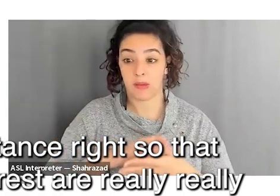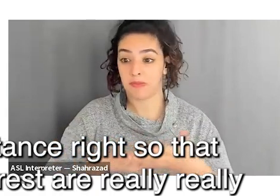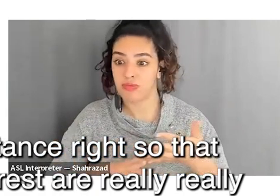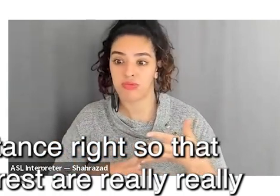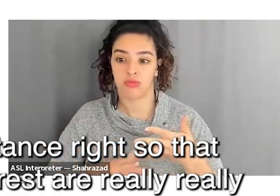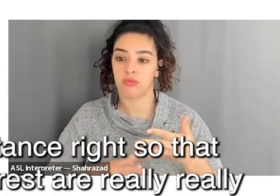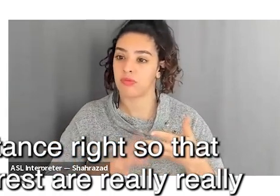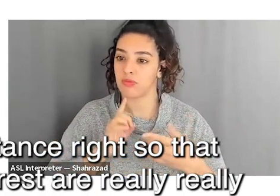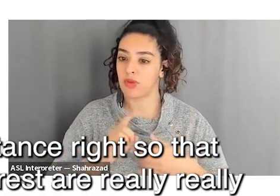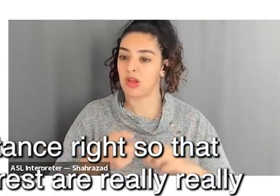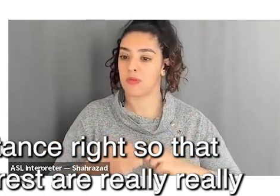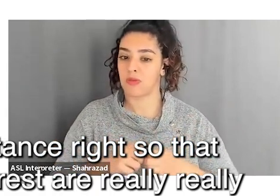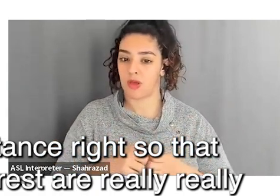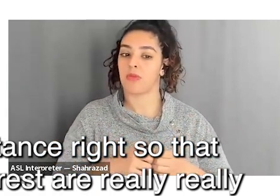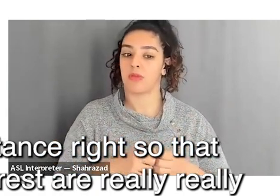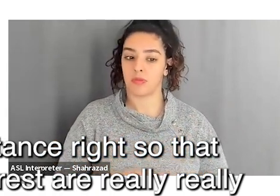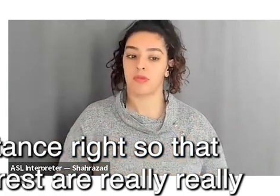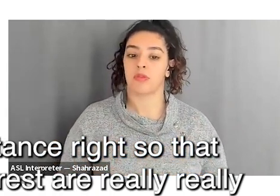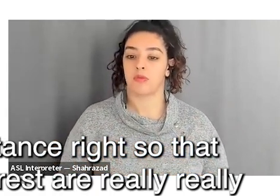why I say onwards and upwards. And